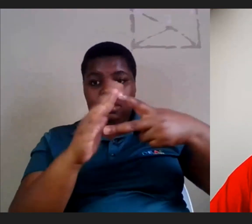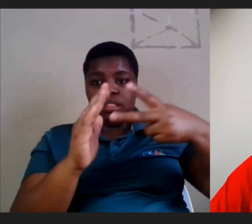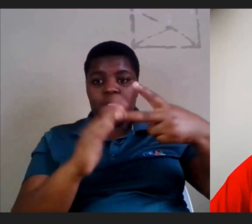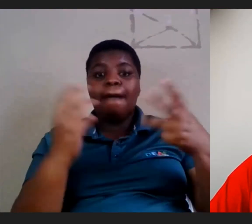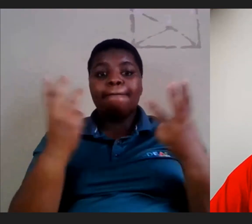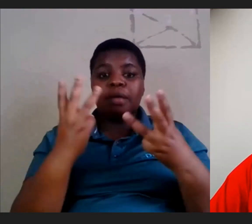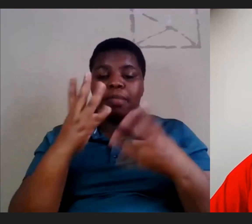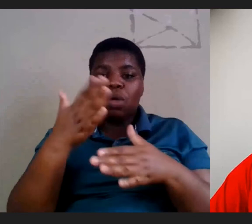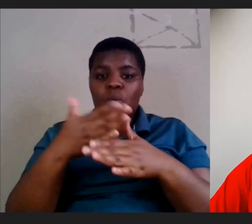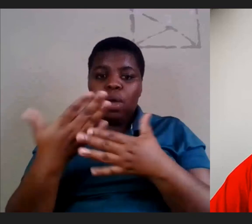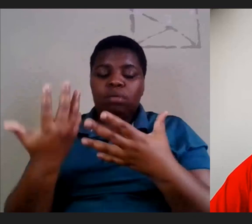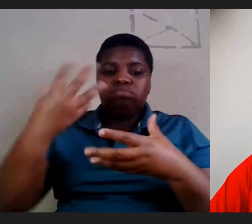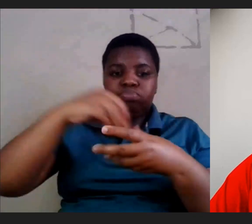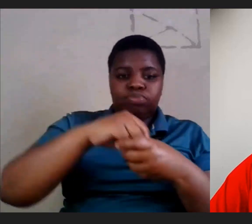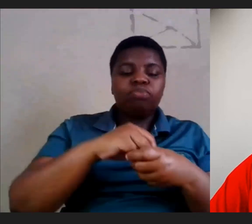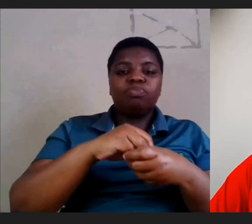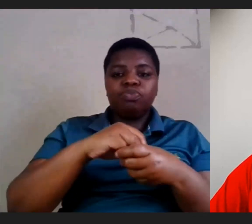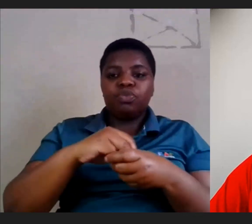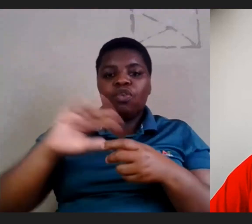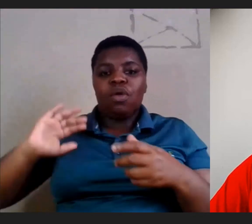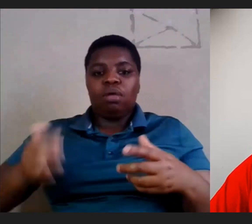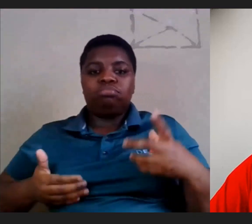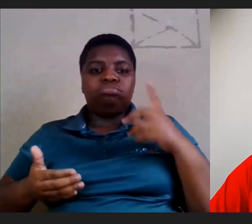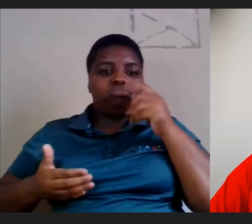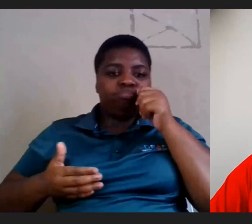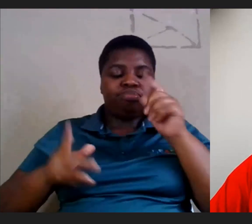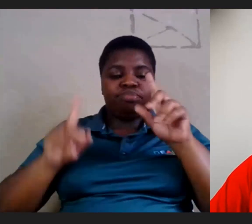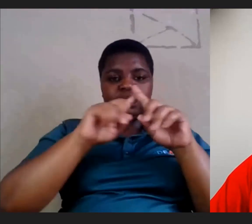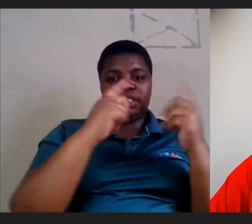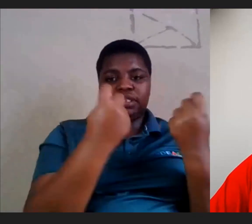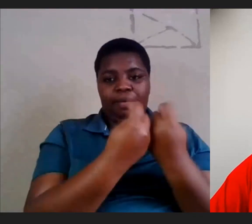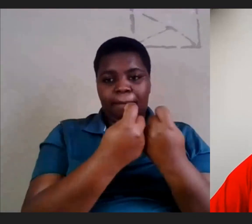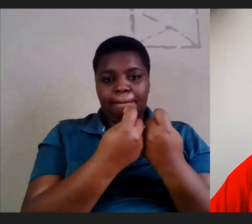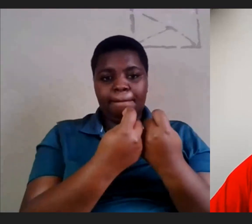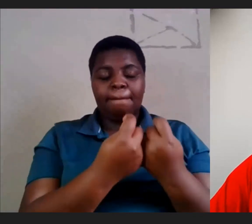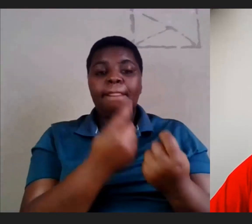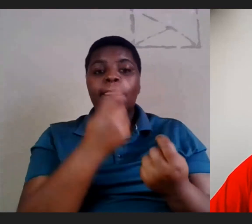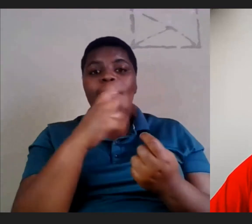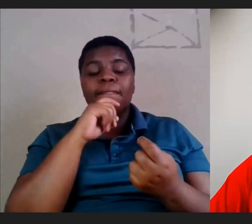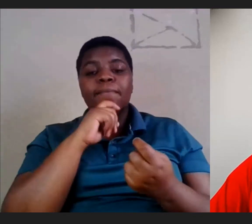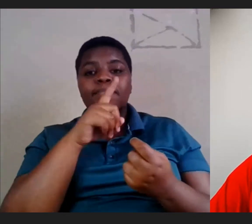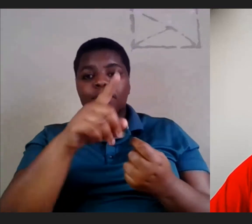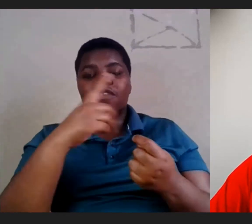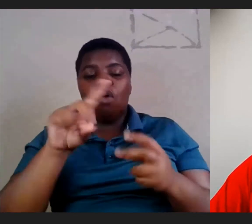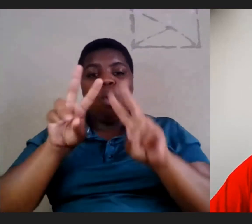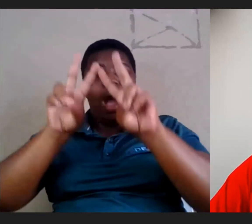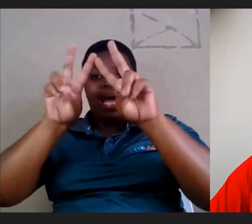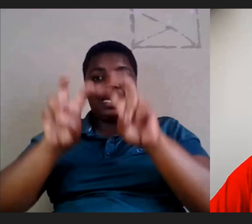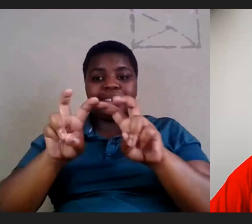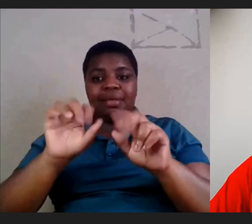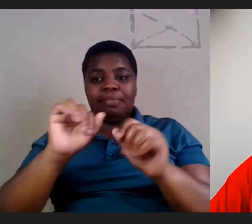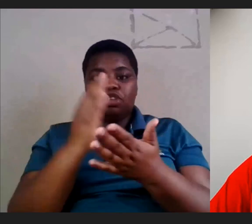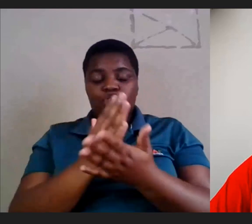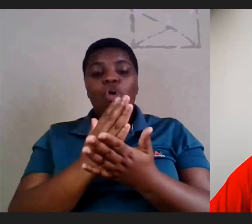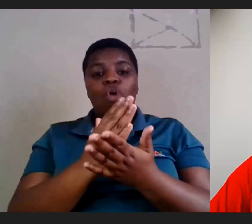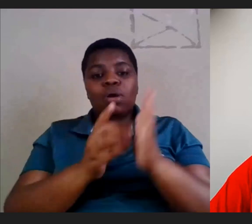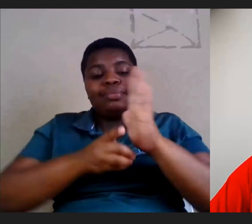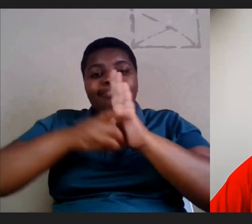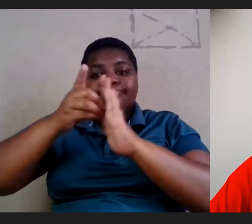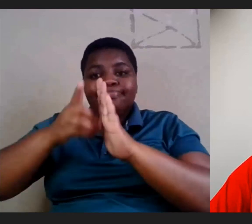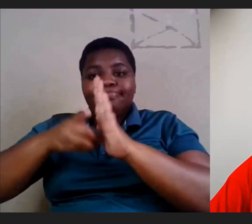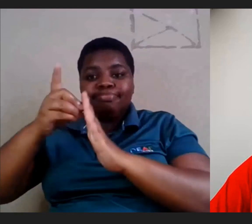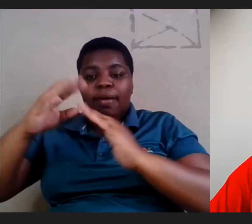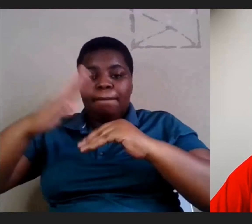Forgotten Agenda team and used their and other research to develop sexual reproductive health and